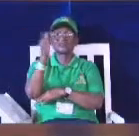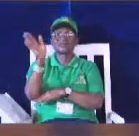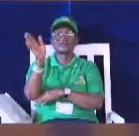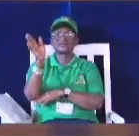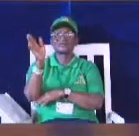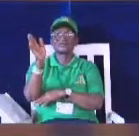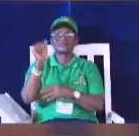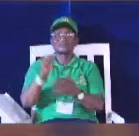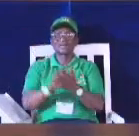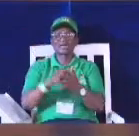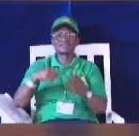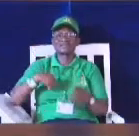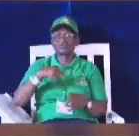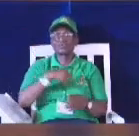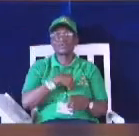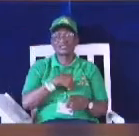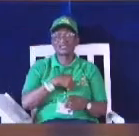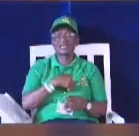that we,